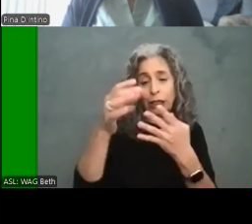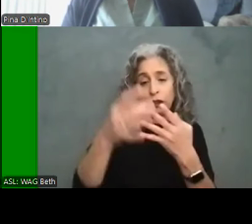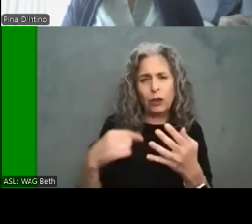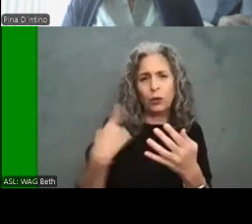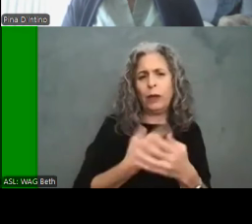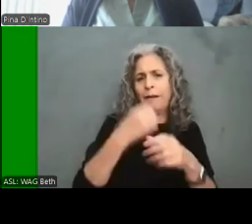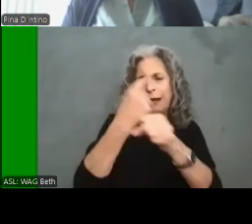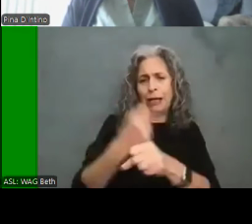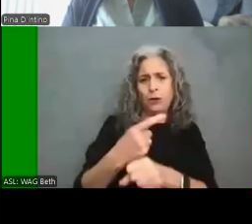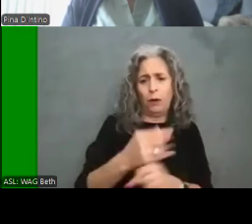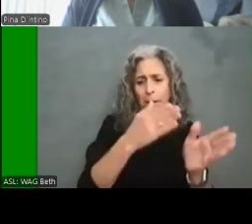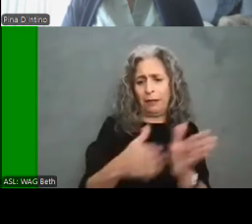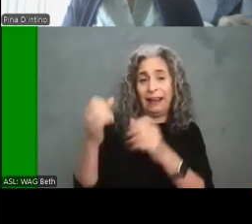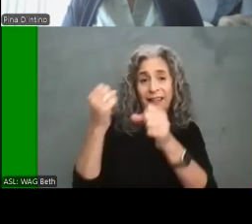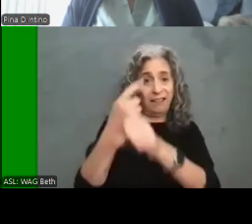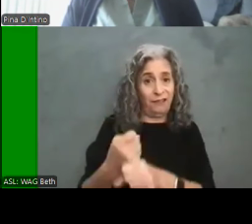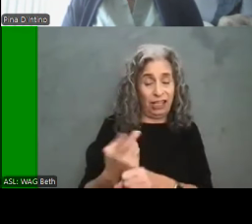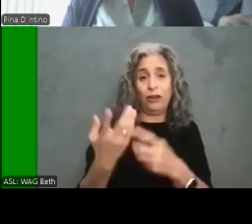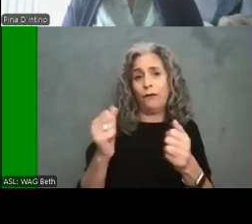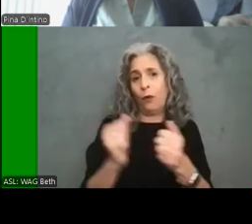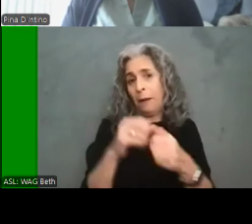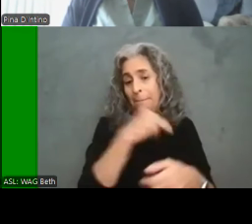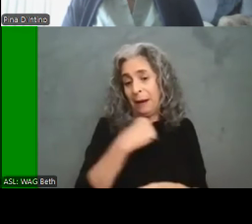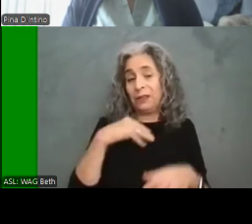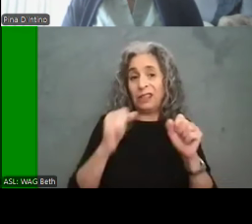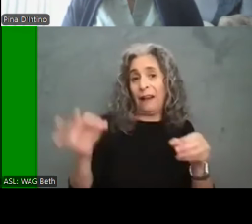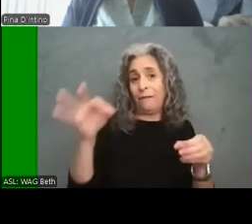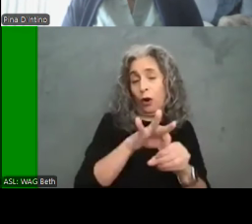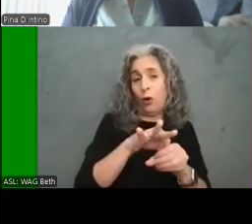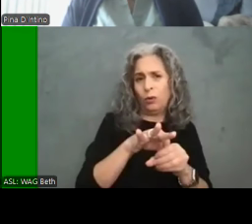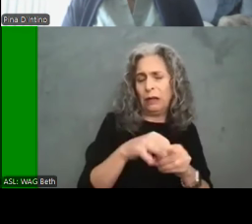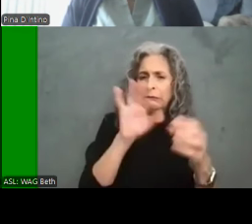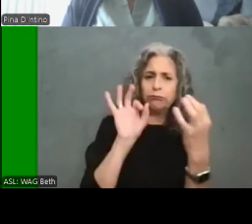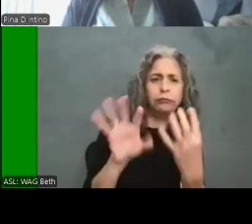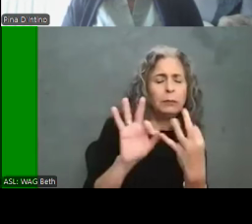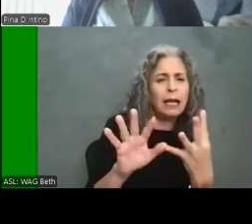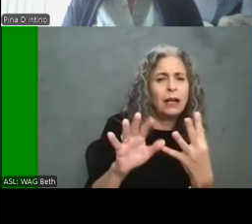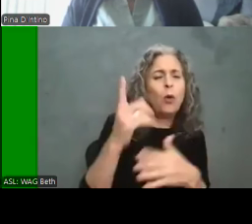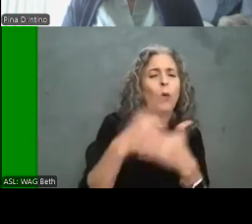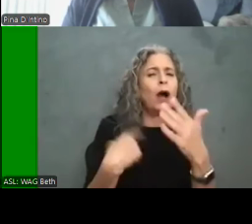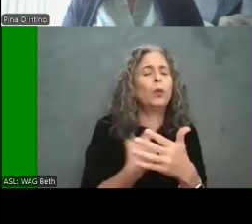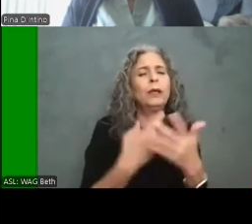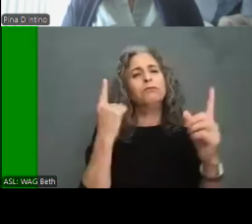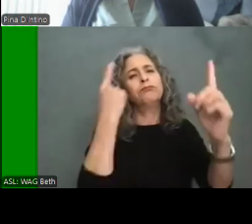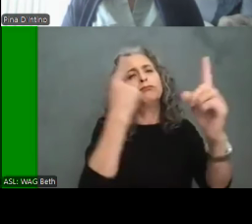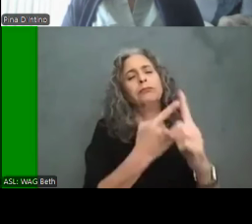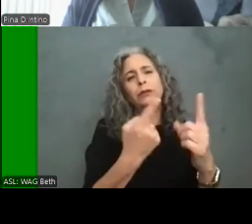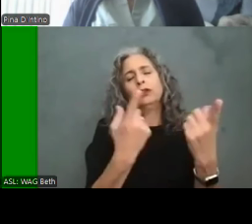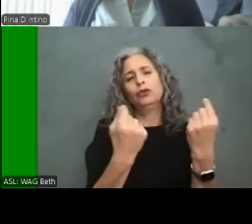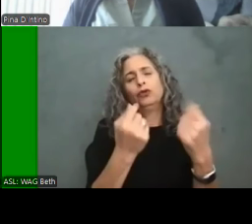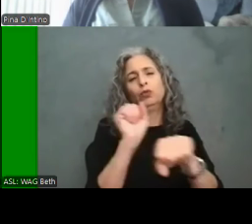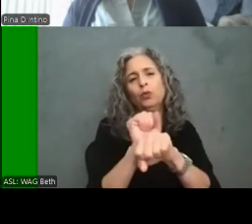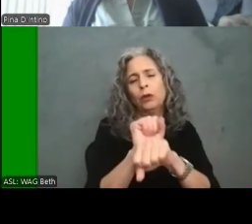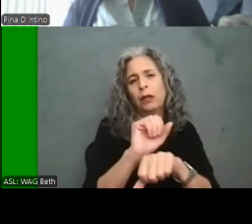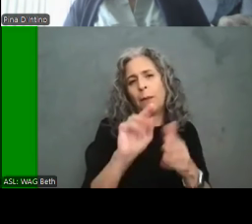year where the membership gets to vote and input on what it is that we're going to work on. Okay. I mentioned that